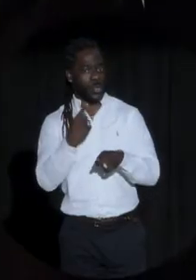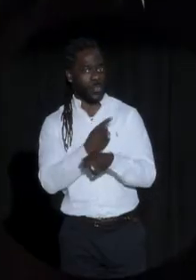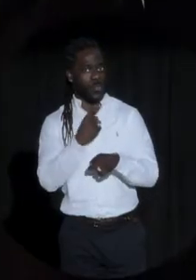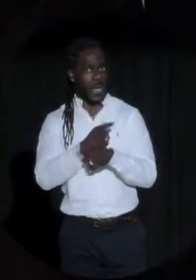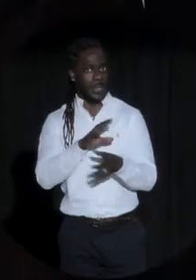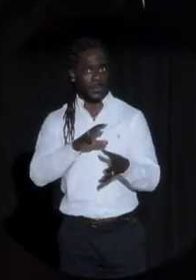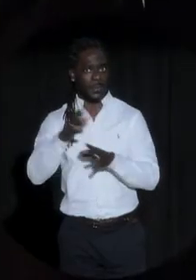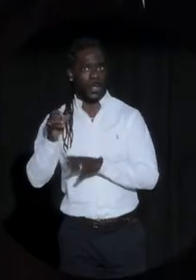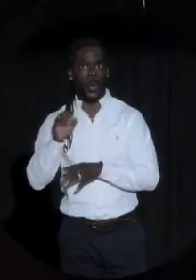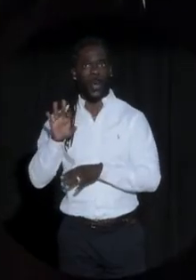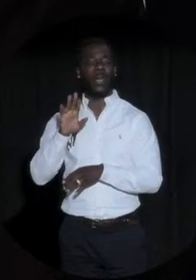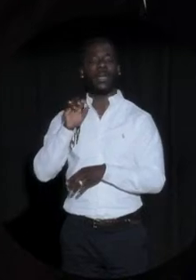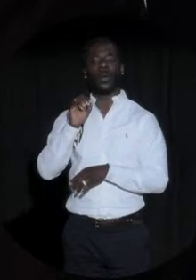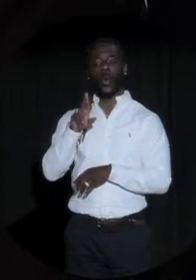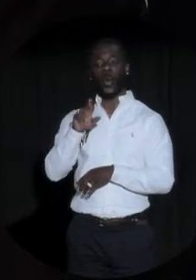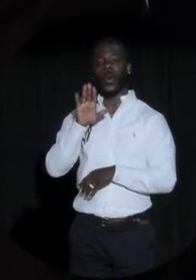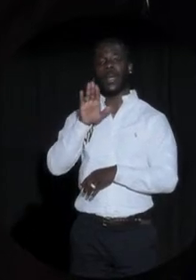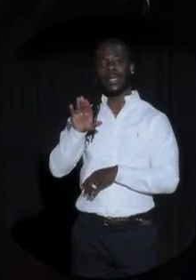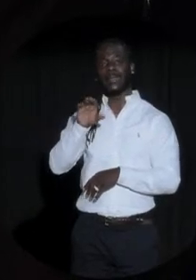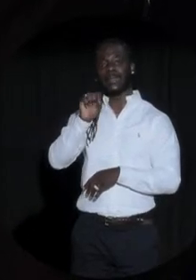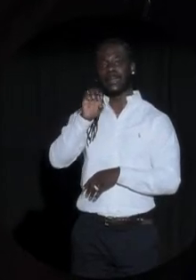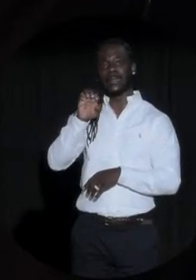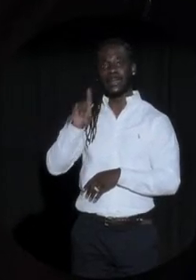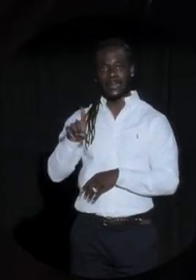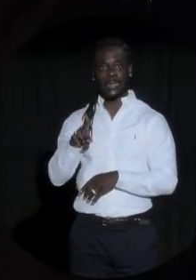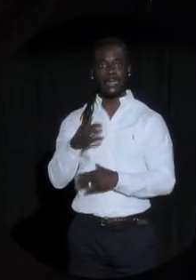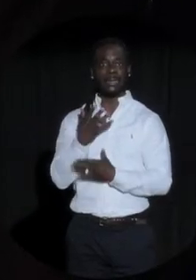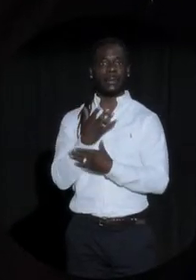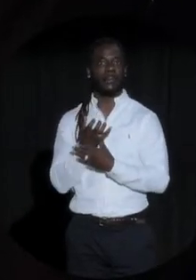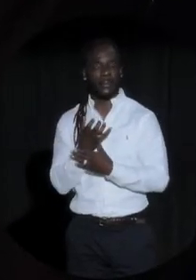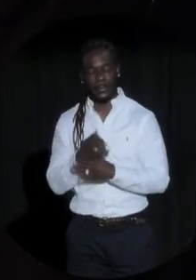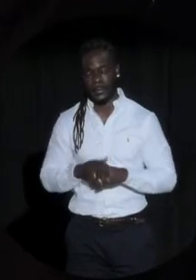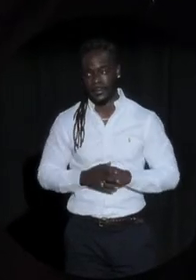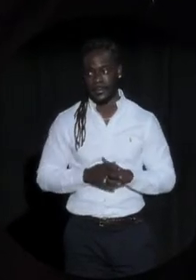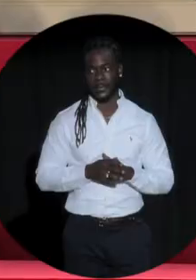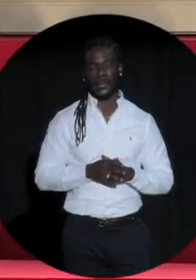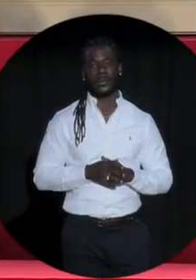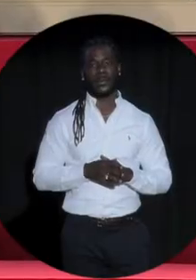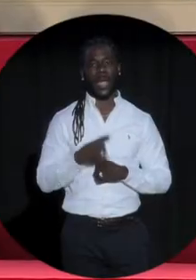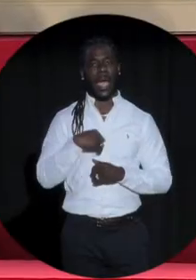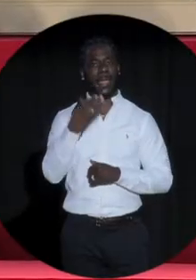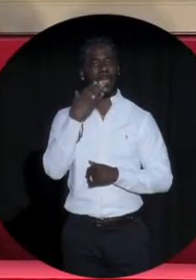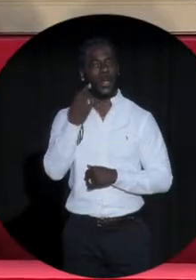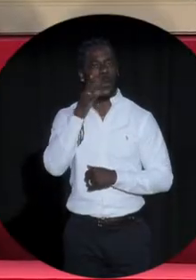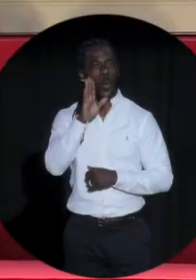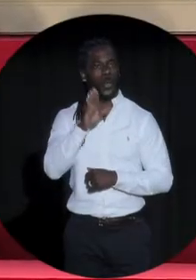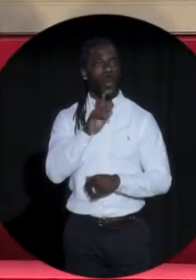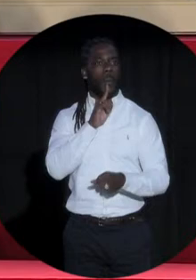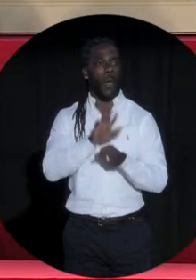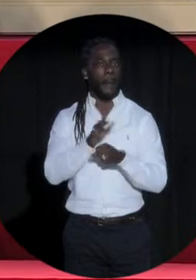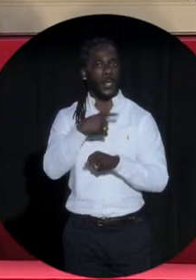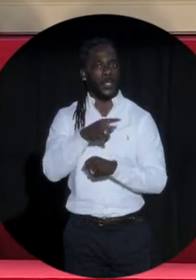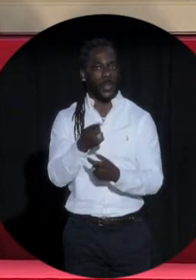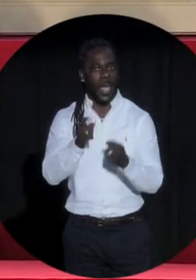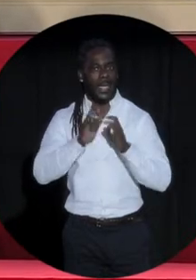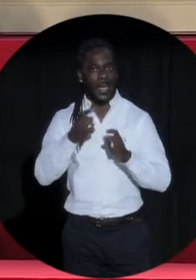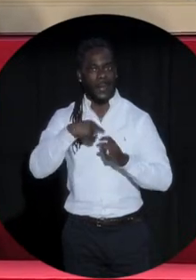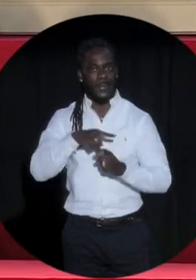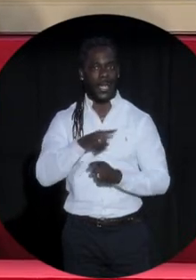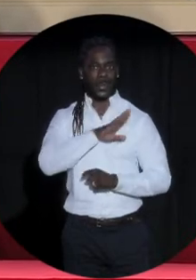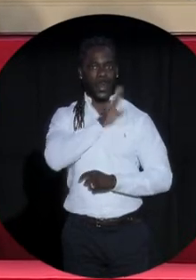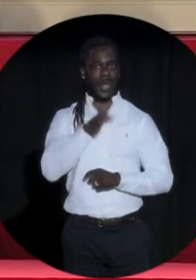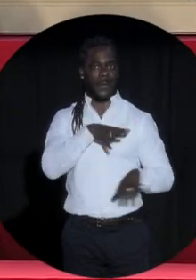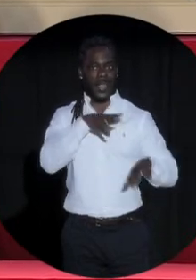seed begging bread. I thank you for the promise that you have given us, that you will never leave us nor forsake